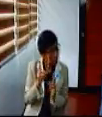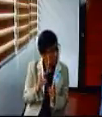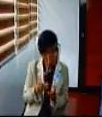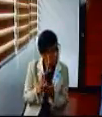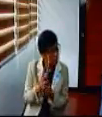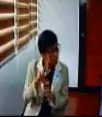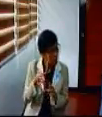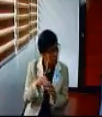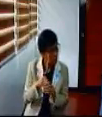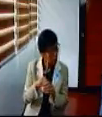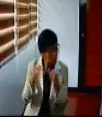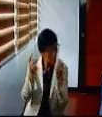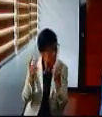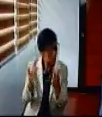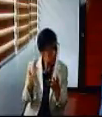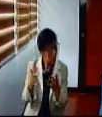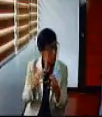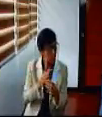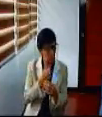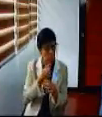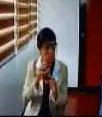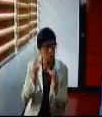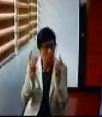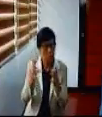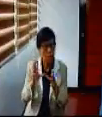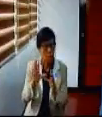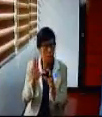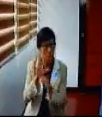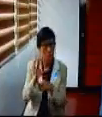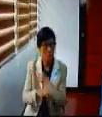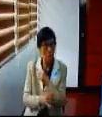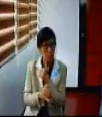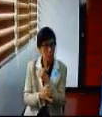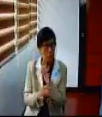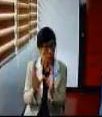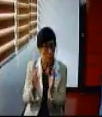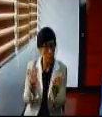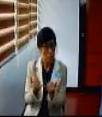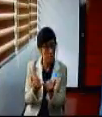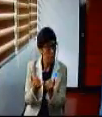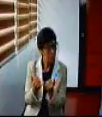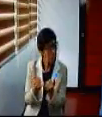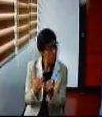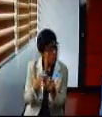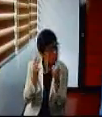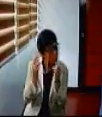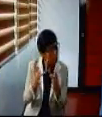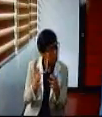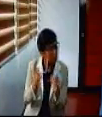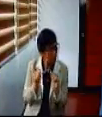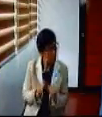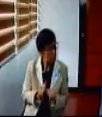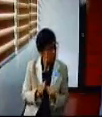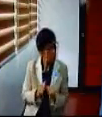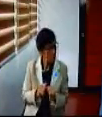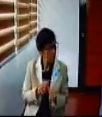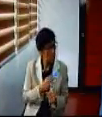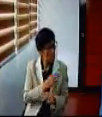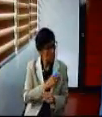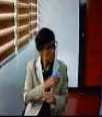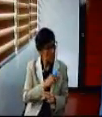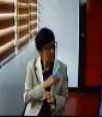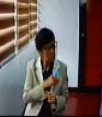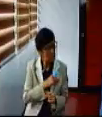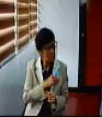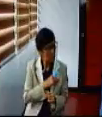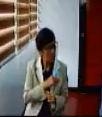risks, serious risks to the company itself. Some of these risks may be reputational, they may be financial,